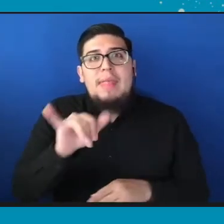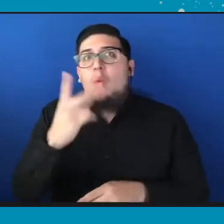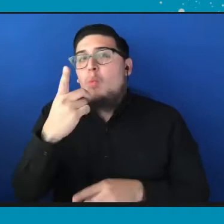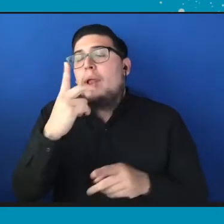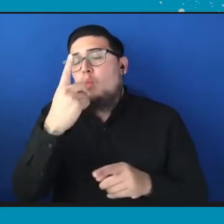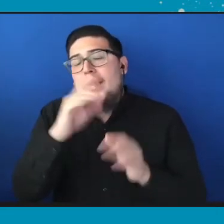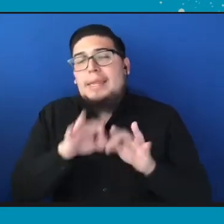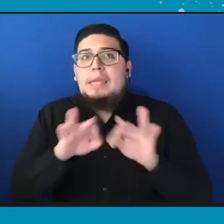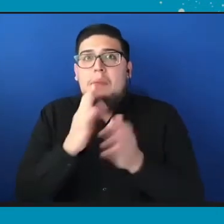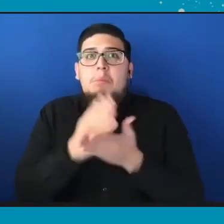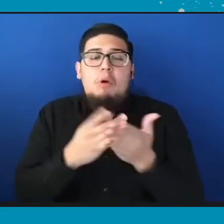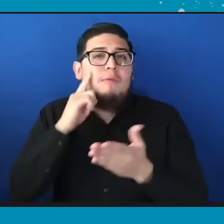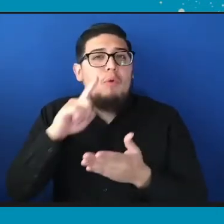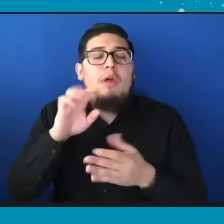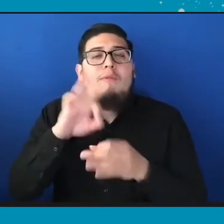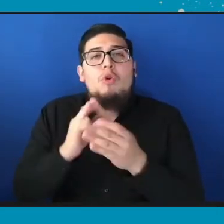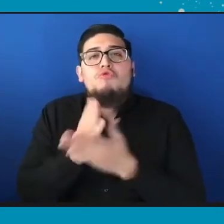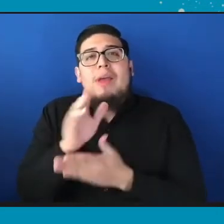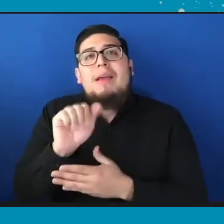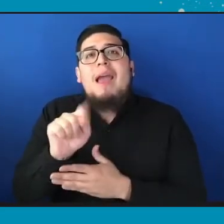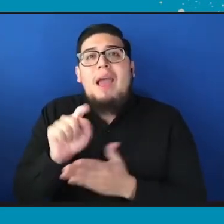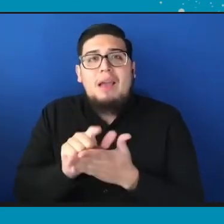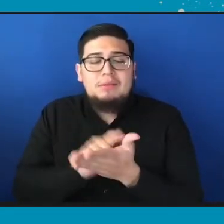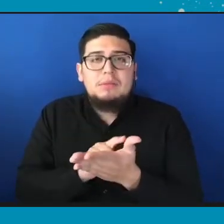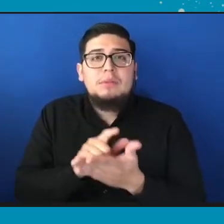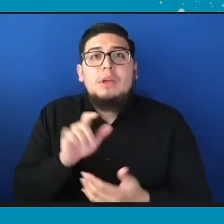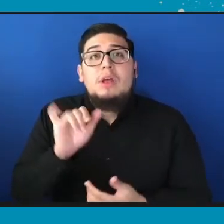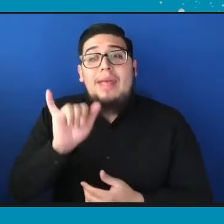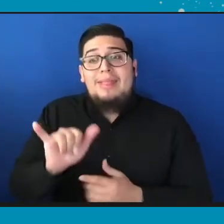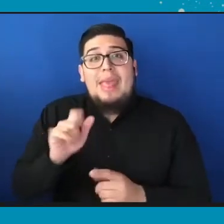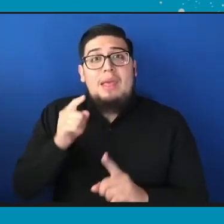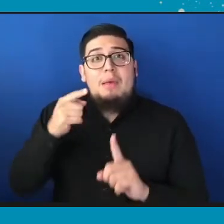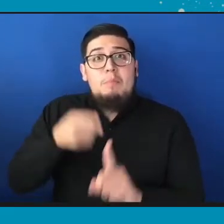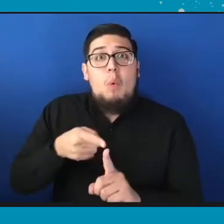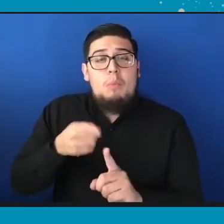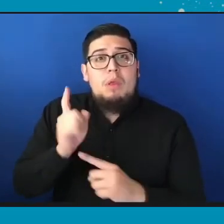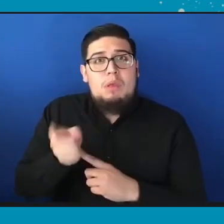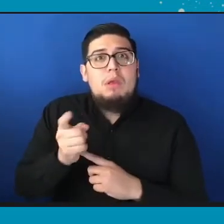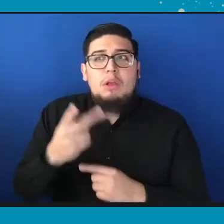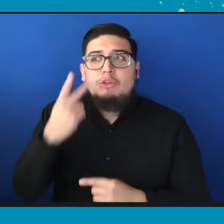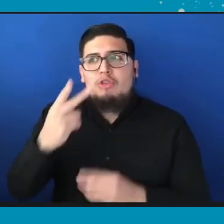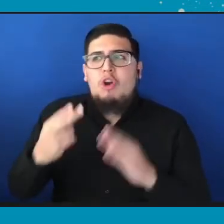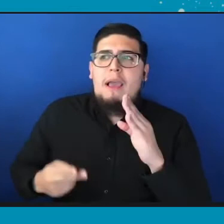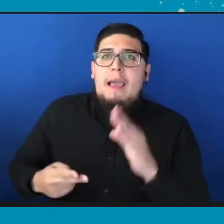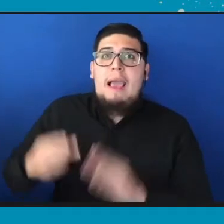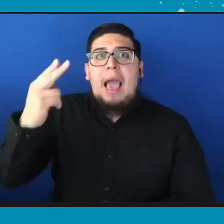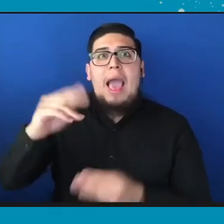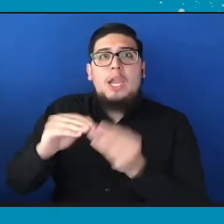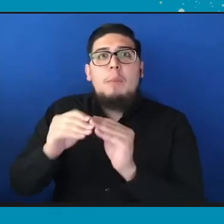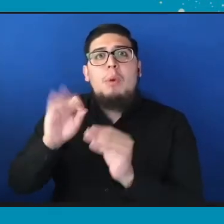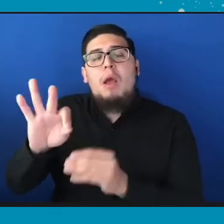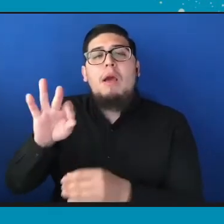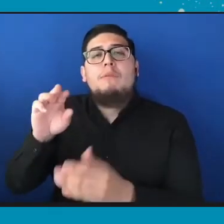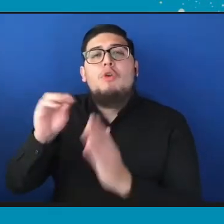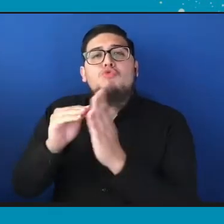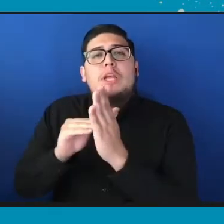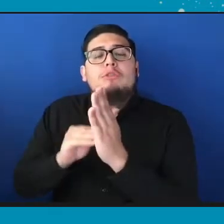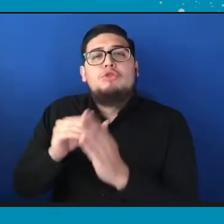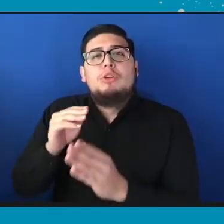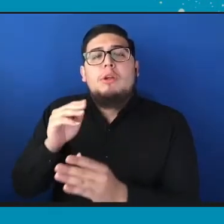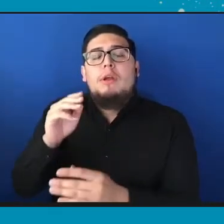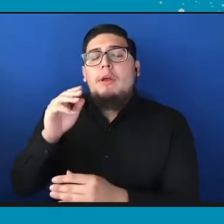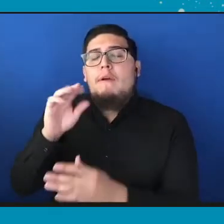2012, you saw at that point, which was a high in the number of registered voters, up to 73%, and it